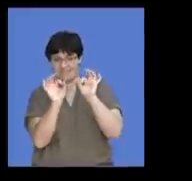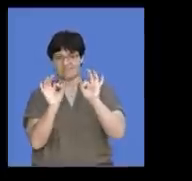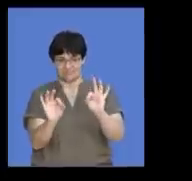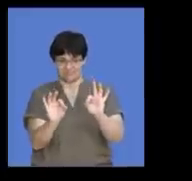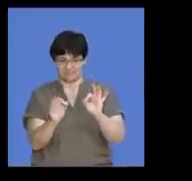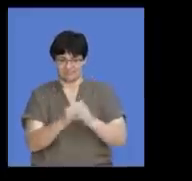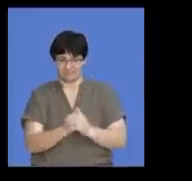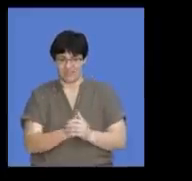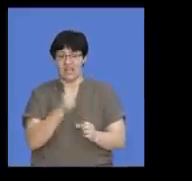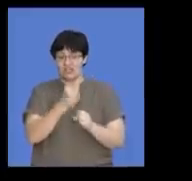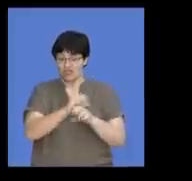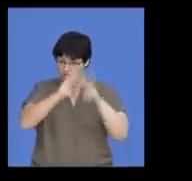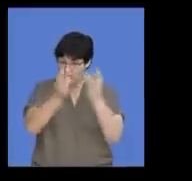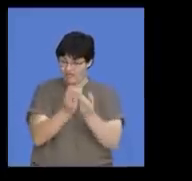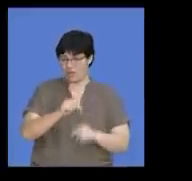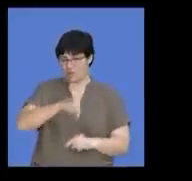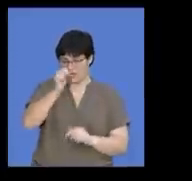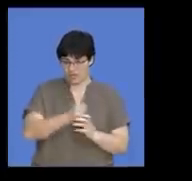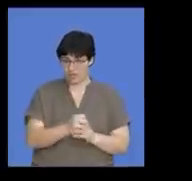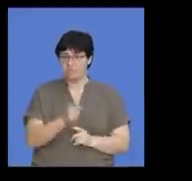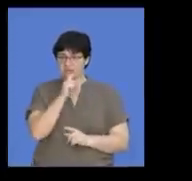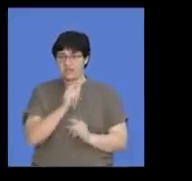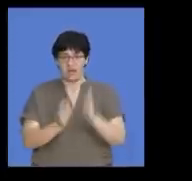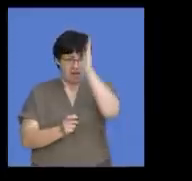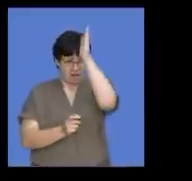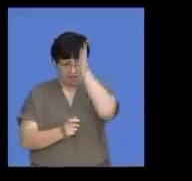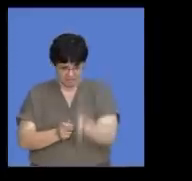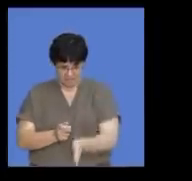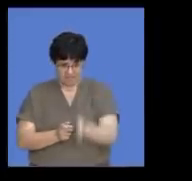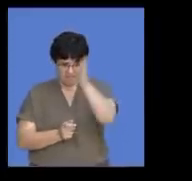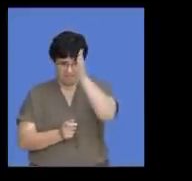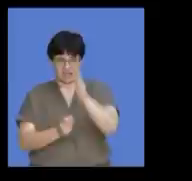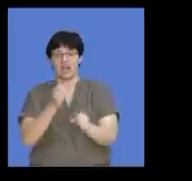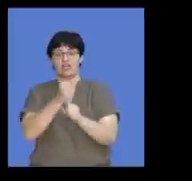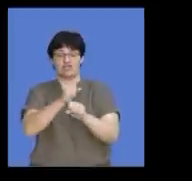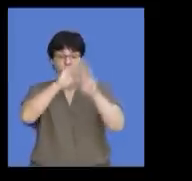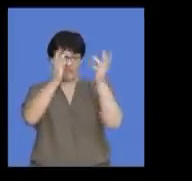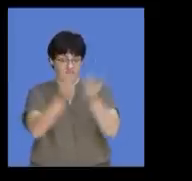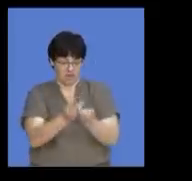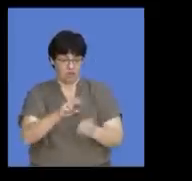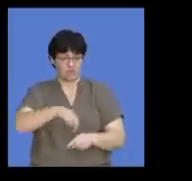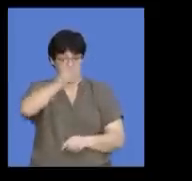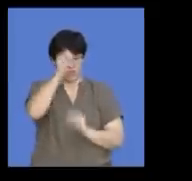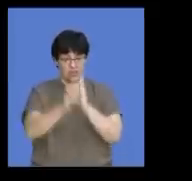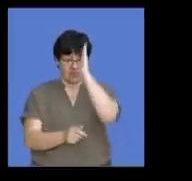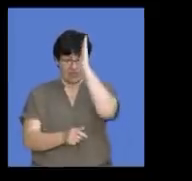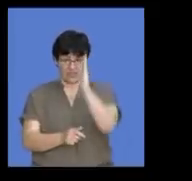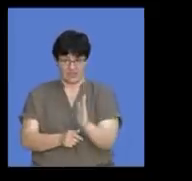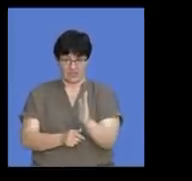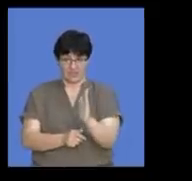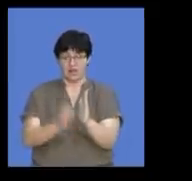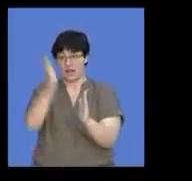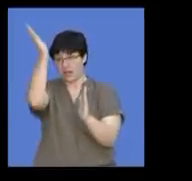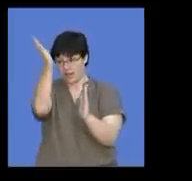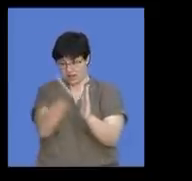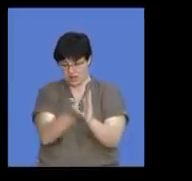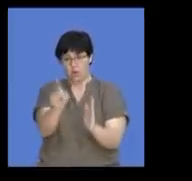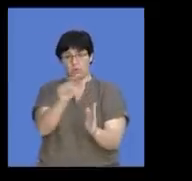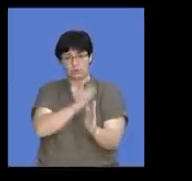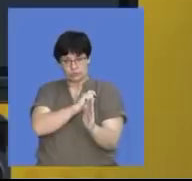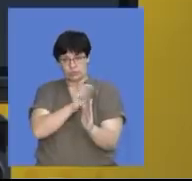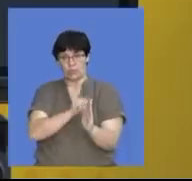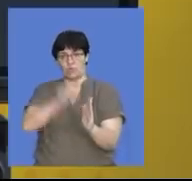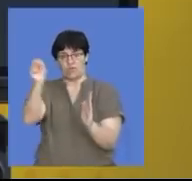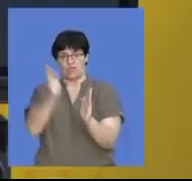So this line here represents your geographic north. This line here represents your true north.